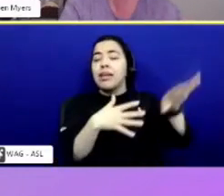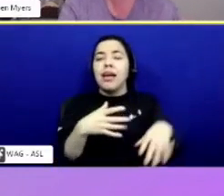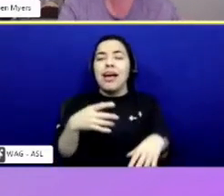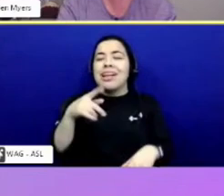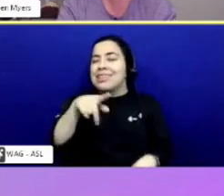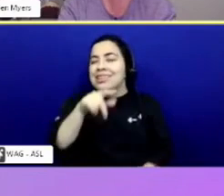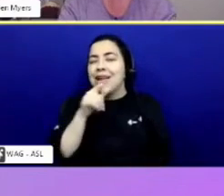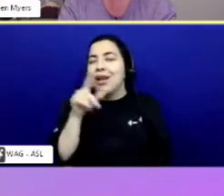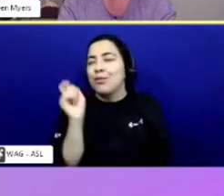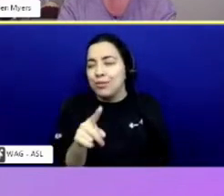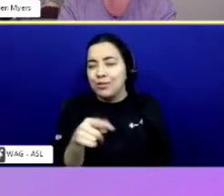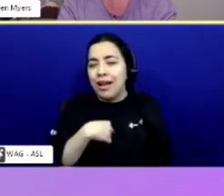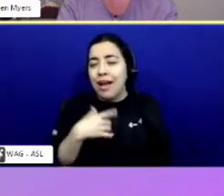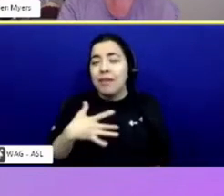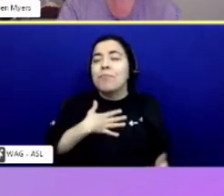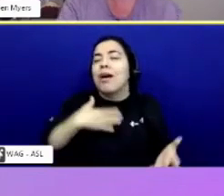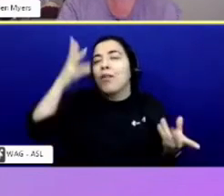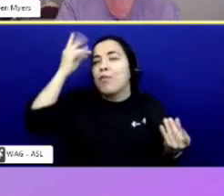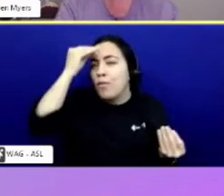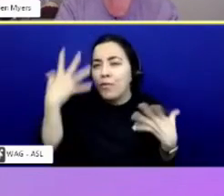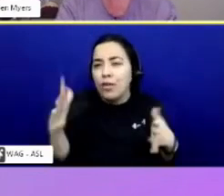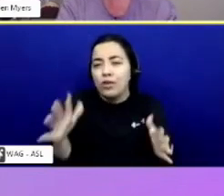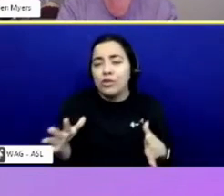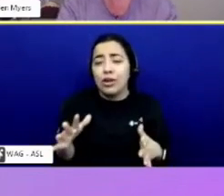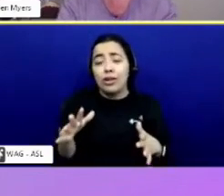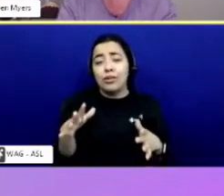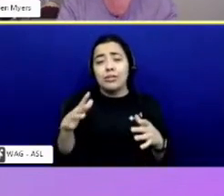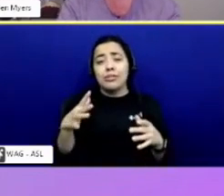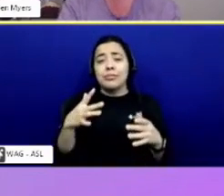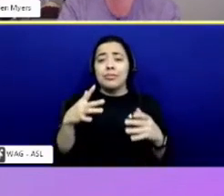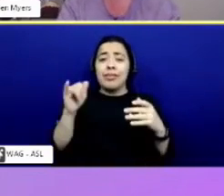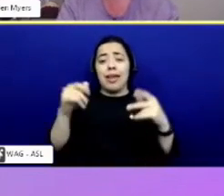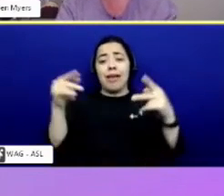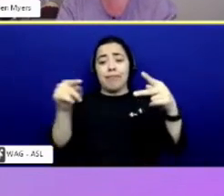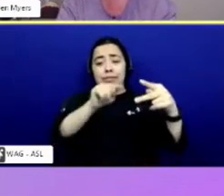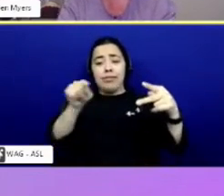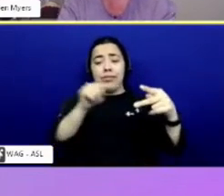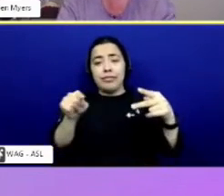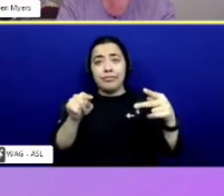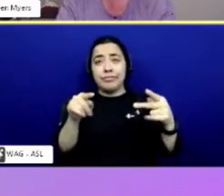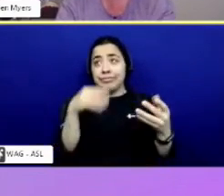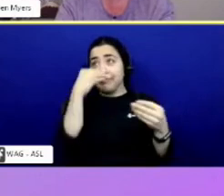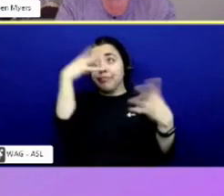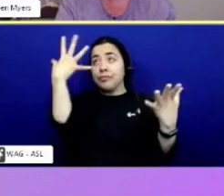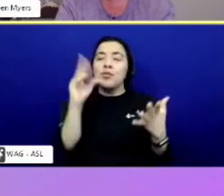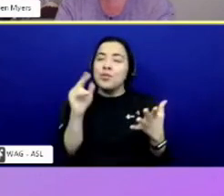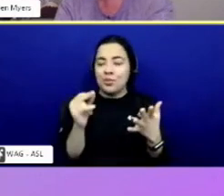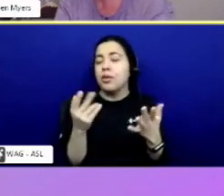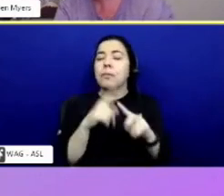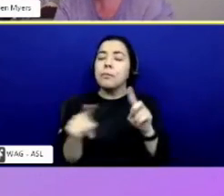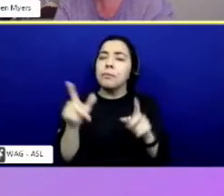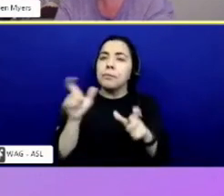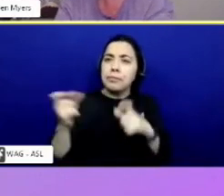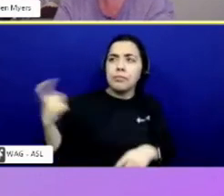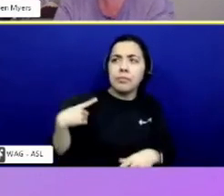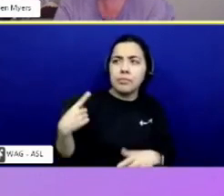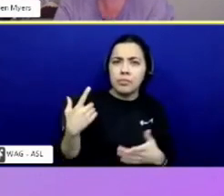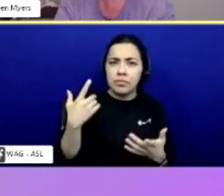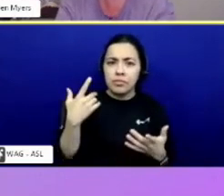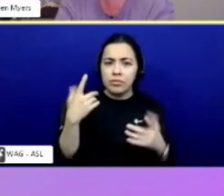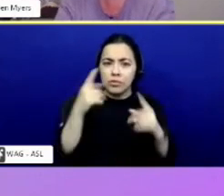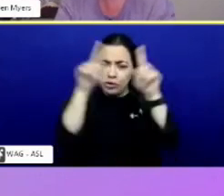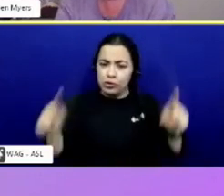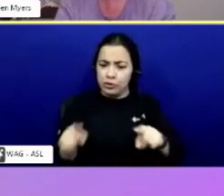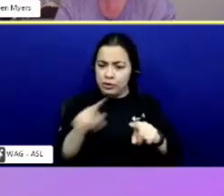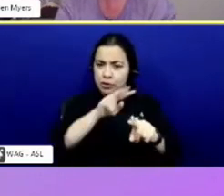included it anyways. And oftentimes when I present this, a question that people ask me is, what are screen readers